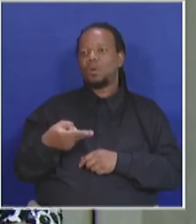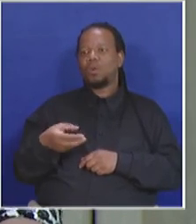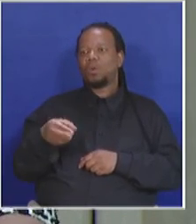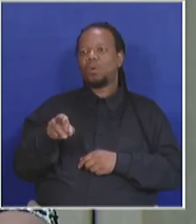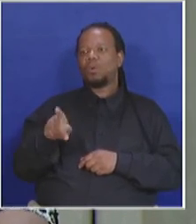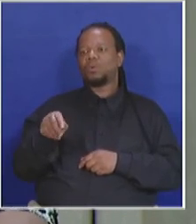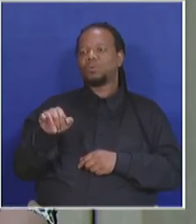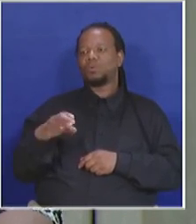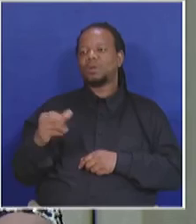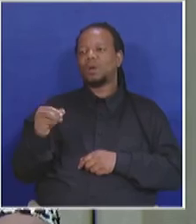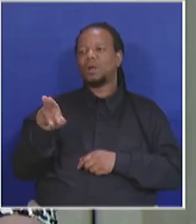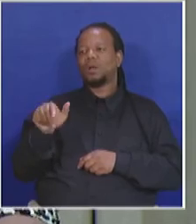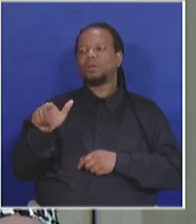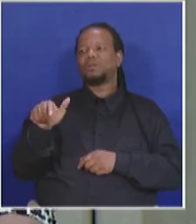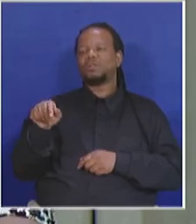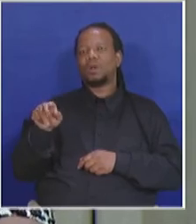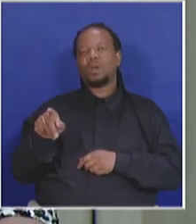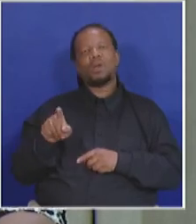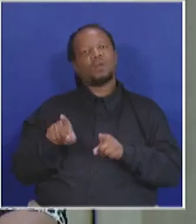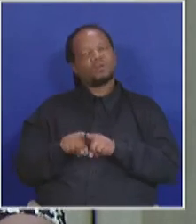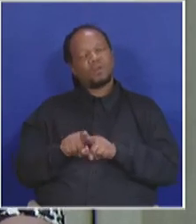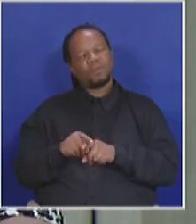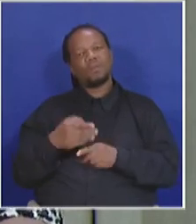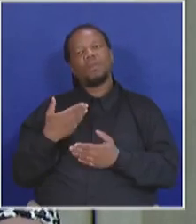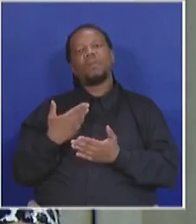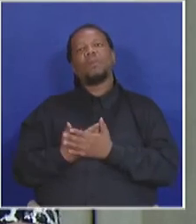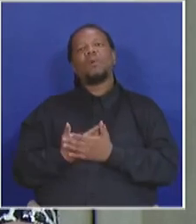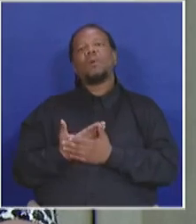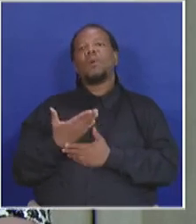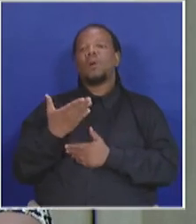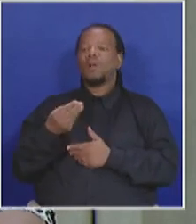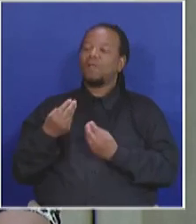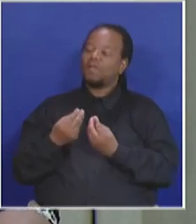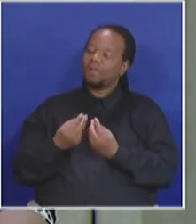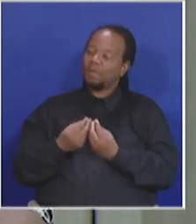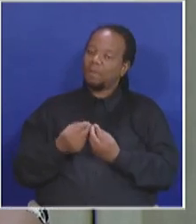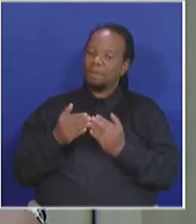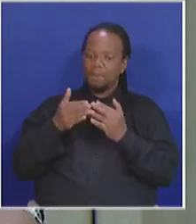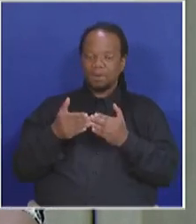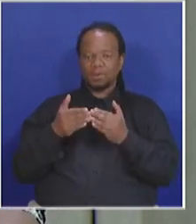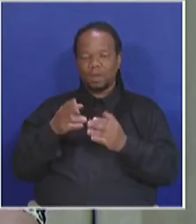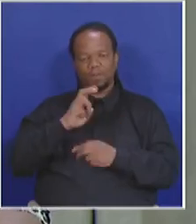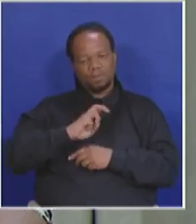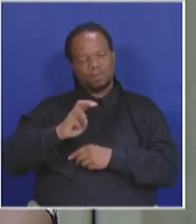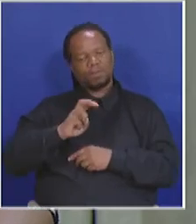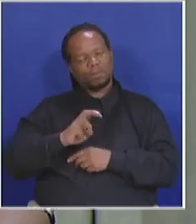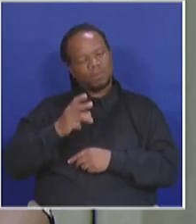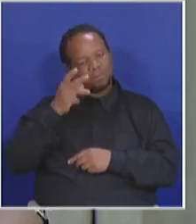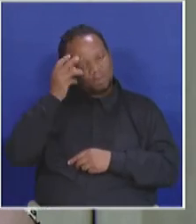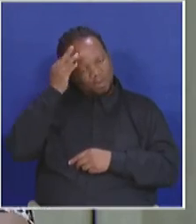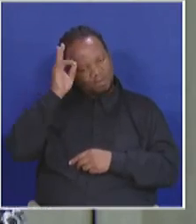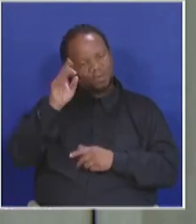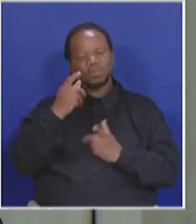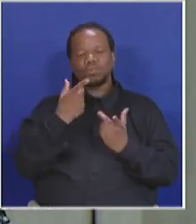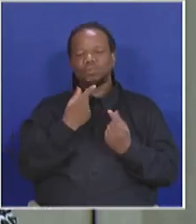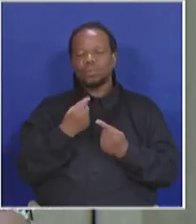that. Oceans of Governments is talking, we're dealing with issues of maritime tourism, and that is what the government is doing. And Chairperson, I